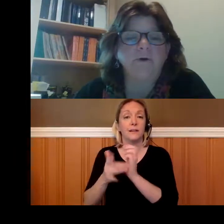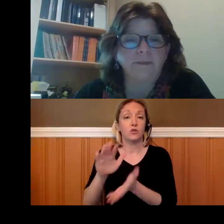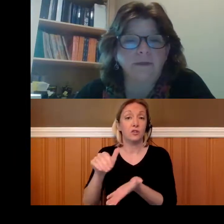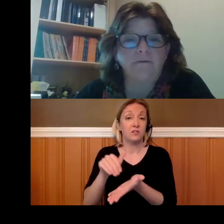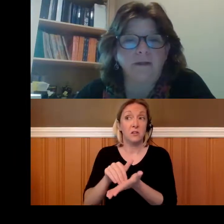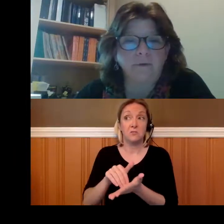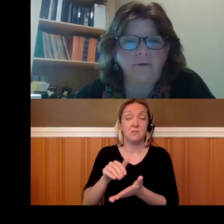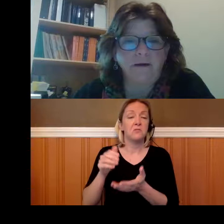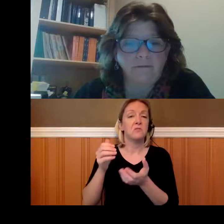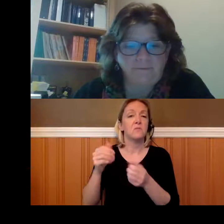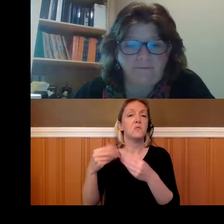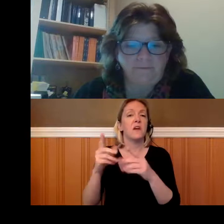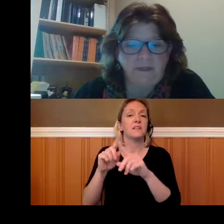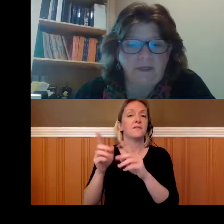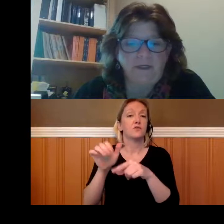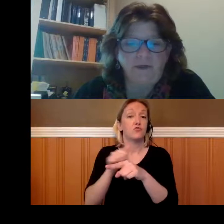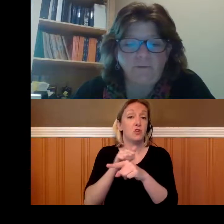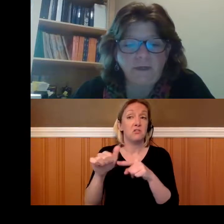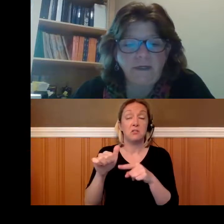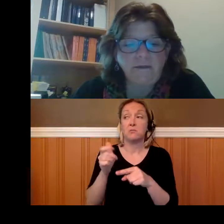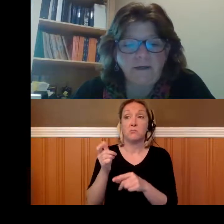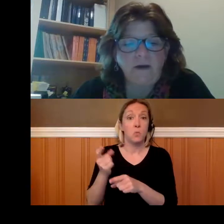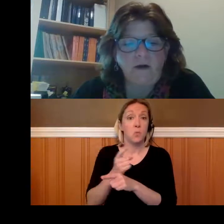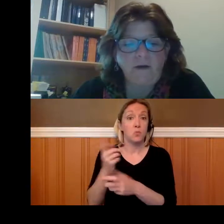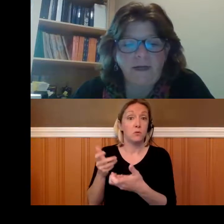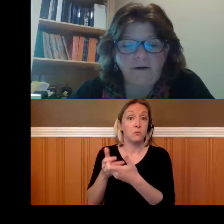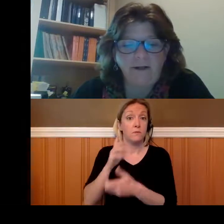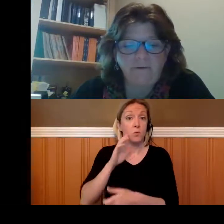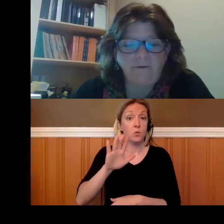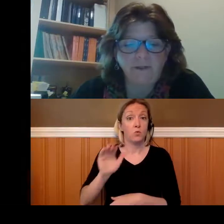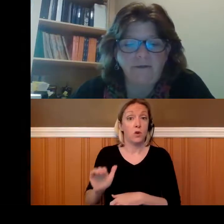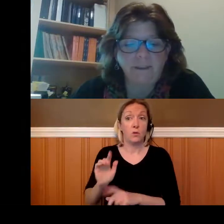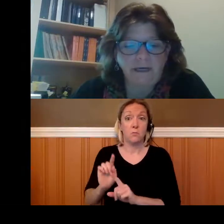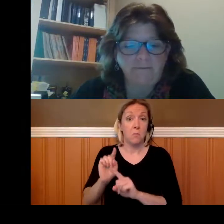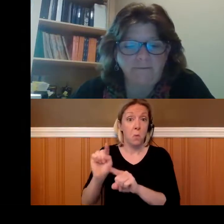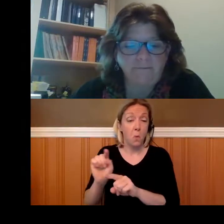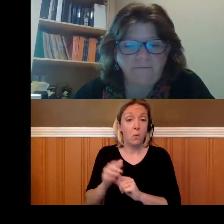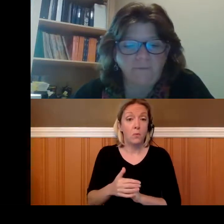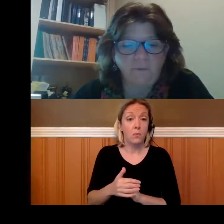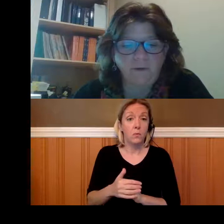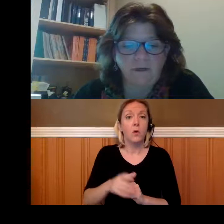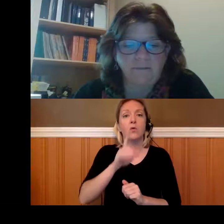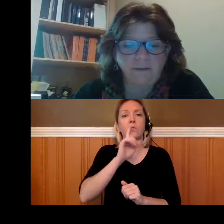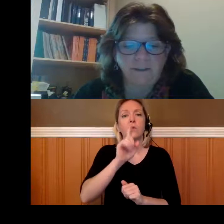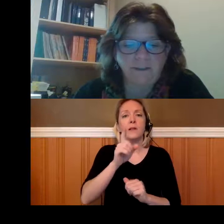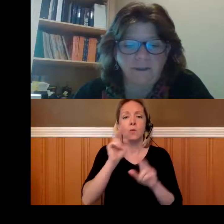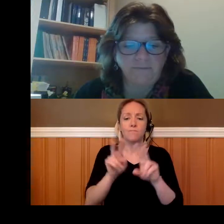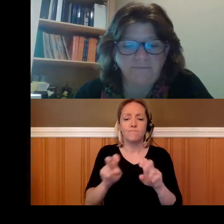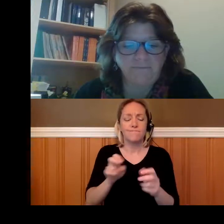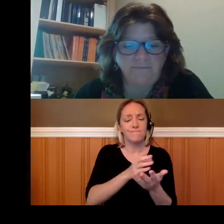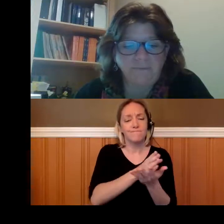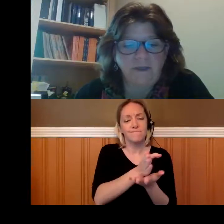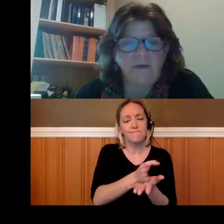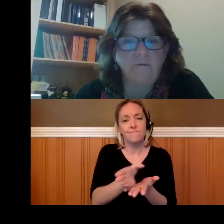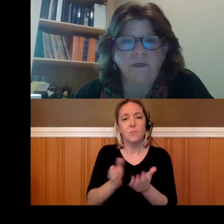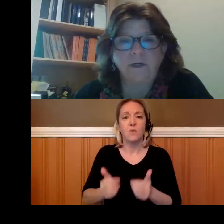there. You're really going to look at all area of your child's life when we're talking about transition. We're going to talk